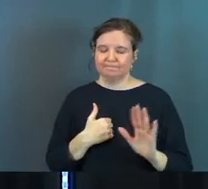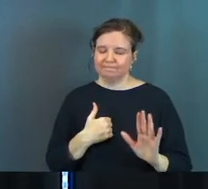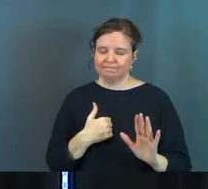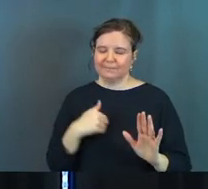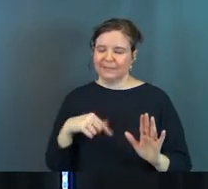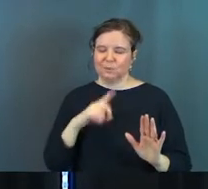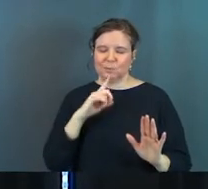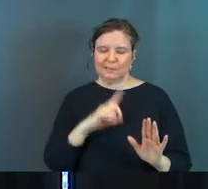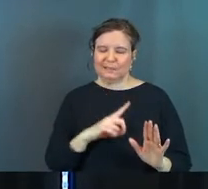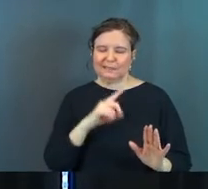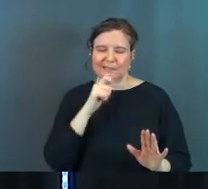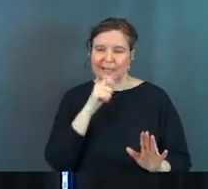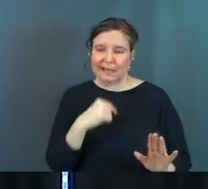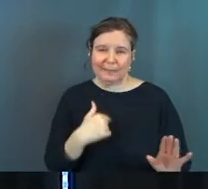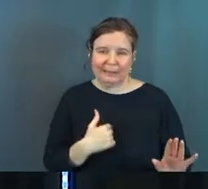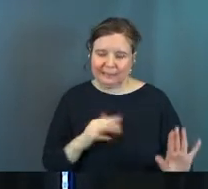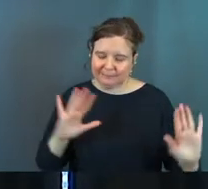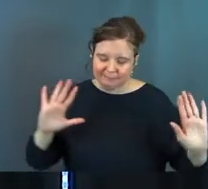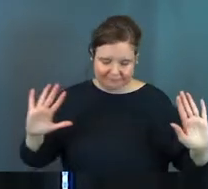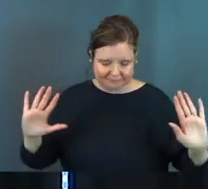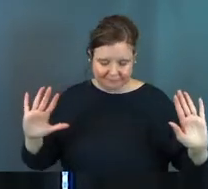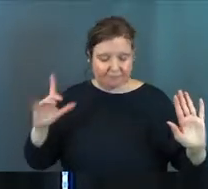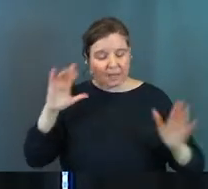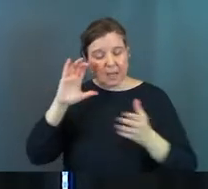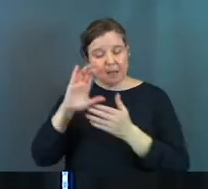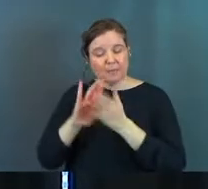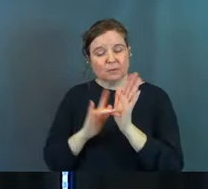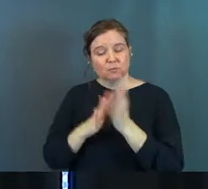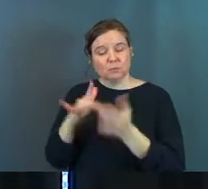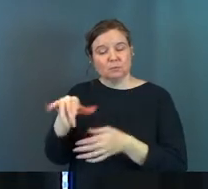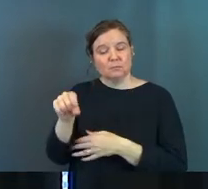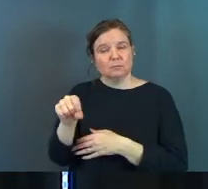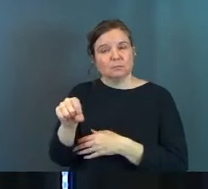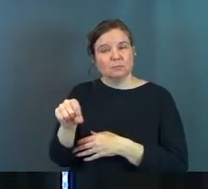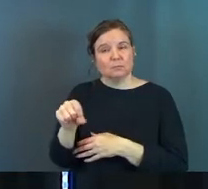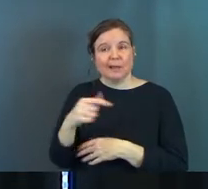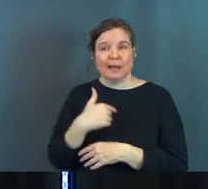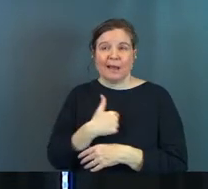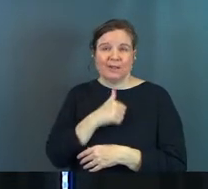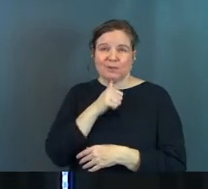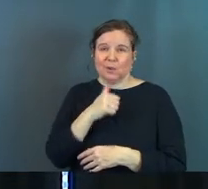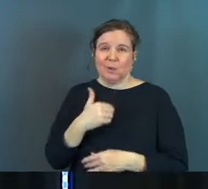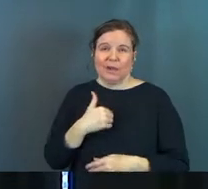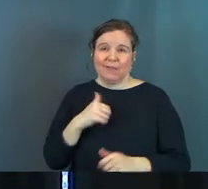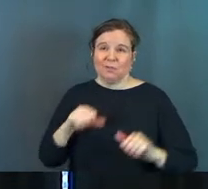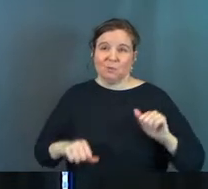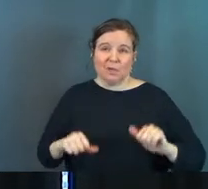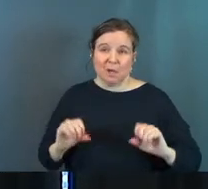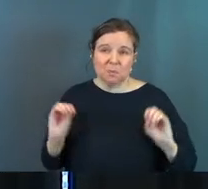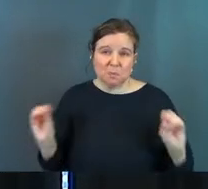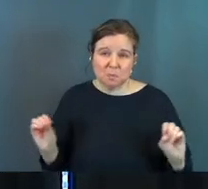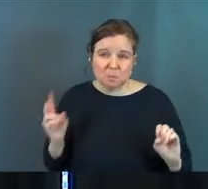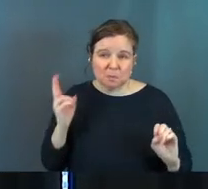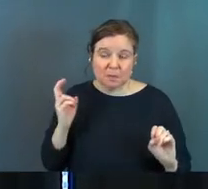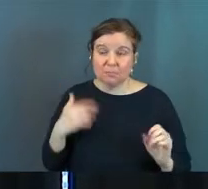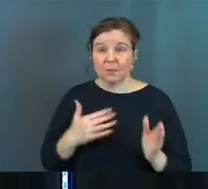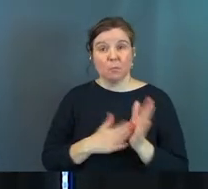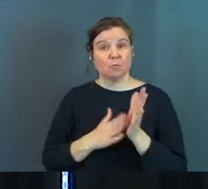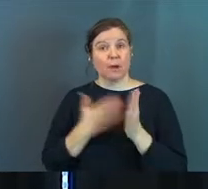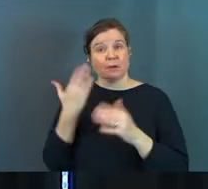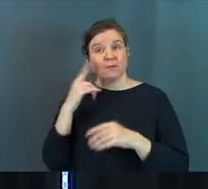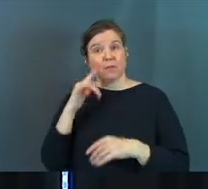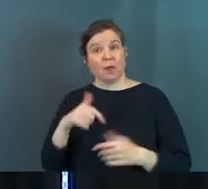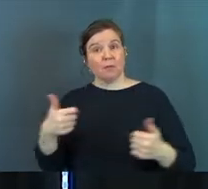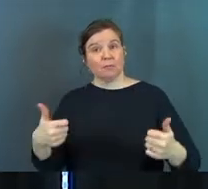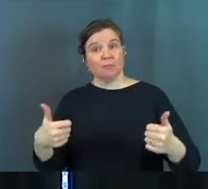what? This really isn't me. I do believe in the scripture. And I don't have those doubts. Then praise God for